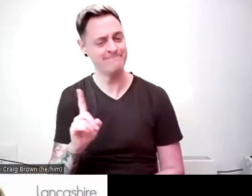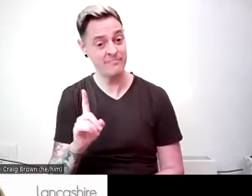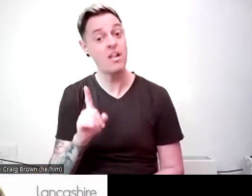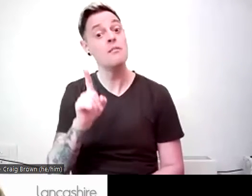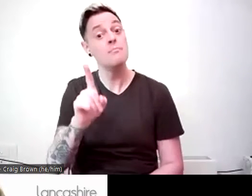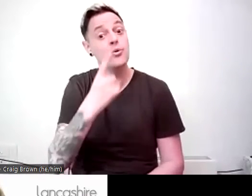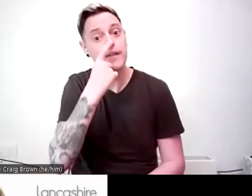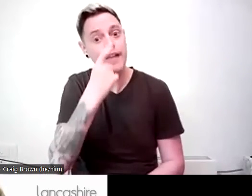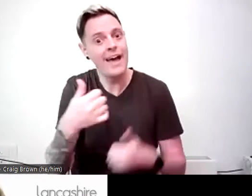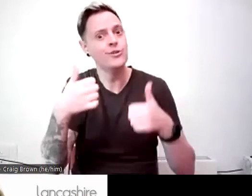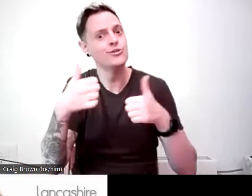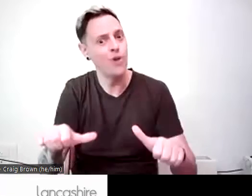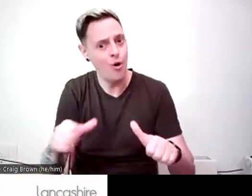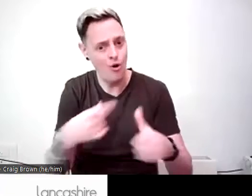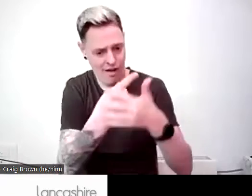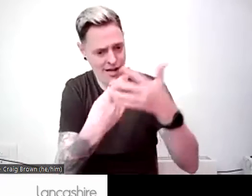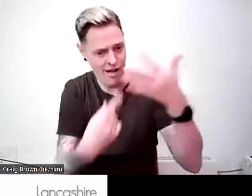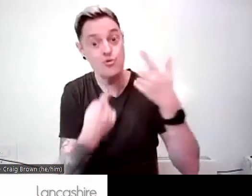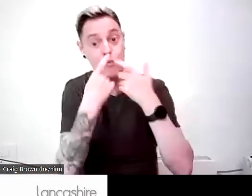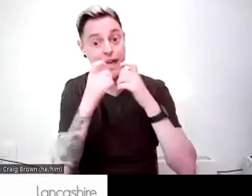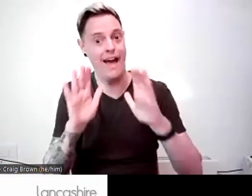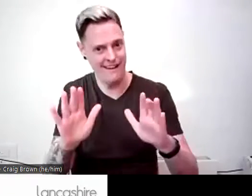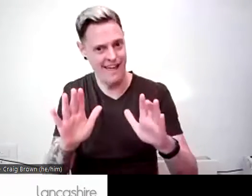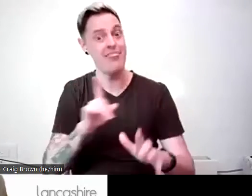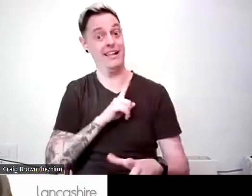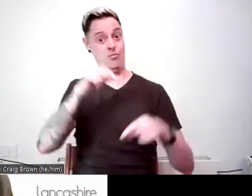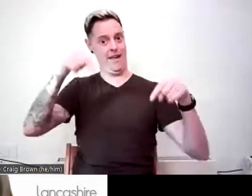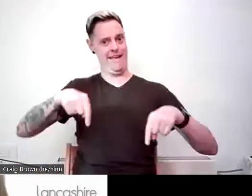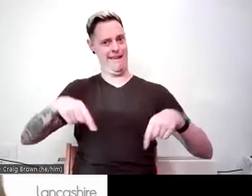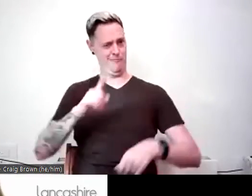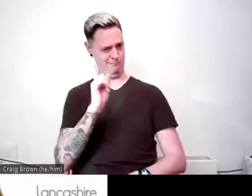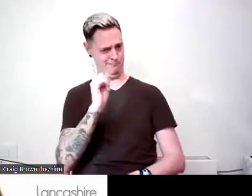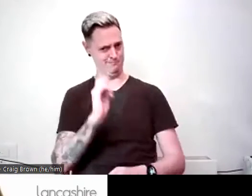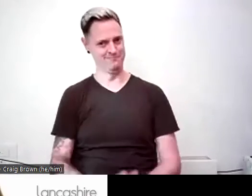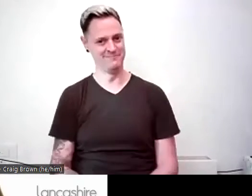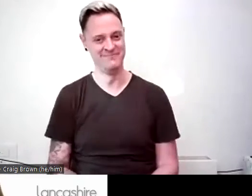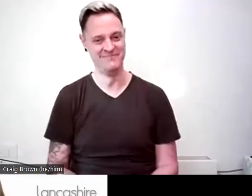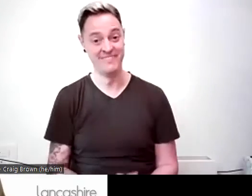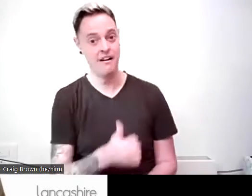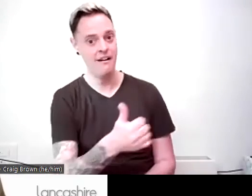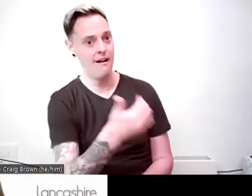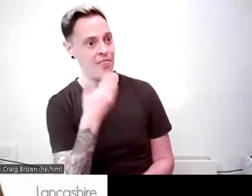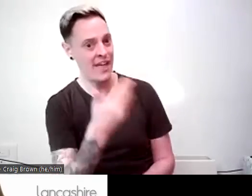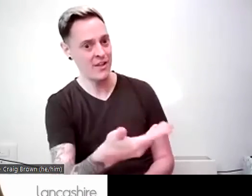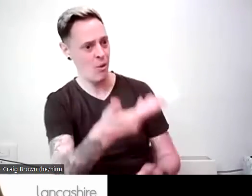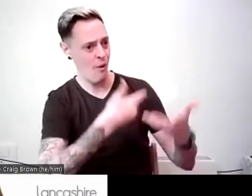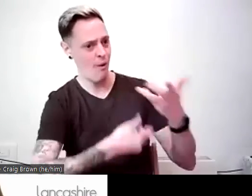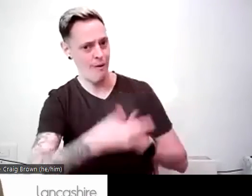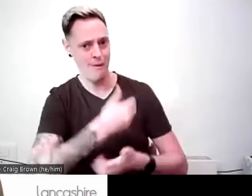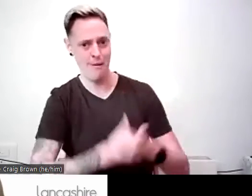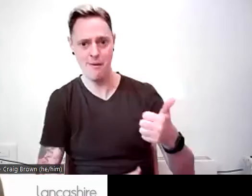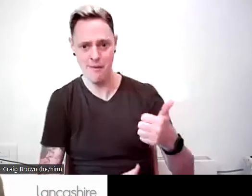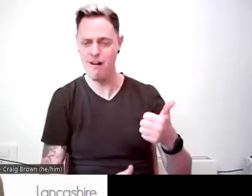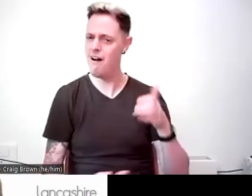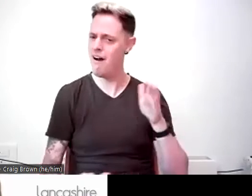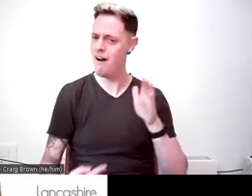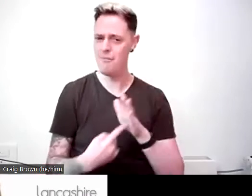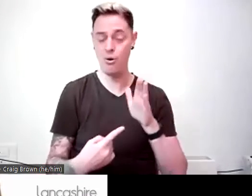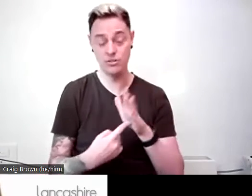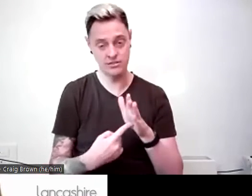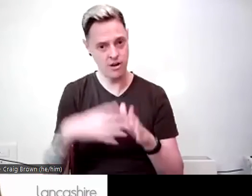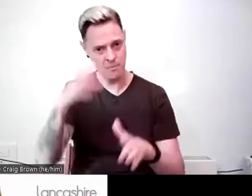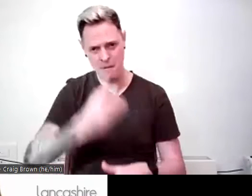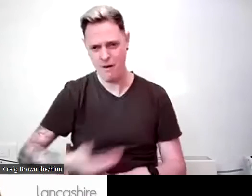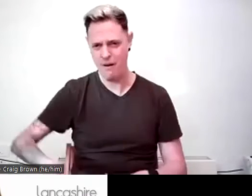this, and that's why I'm here. Yeah, exactly. And thank you for that. It's so important for people to, because I know that when I first started